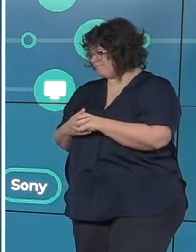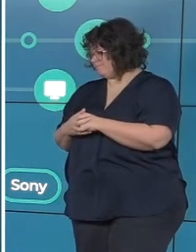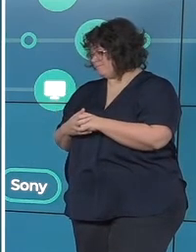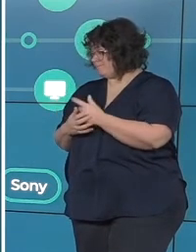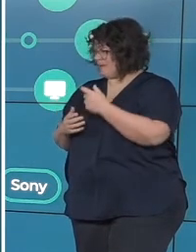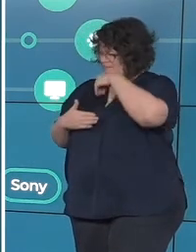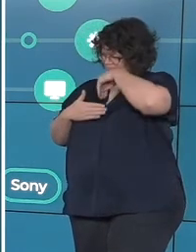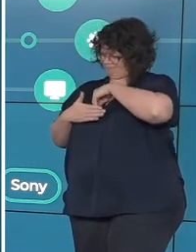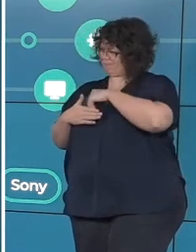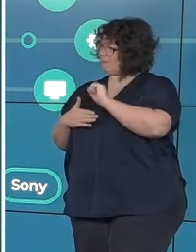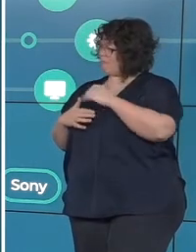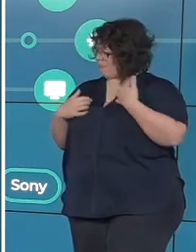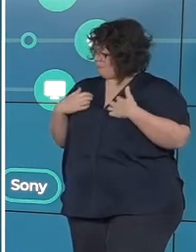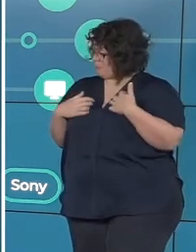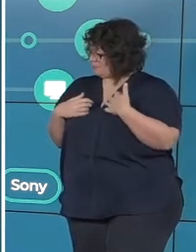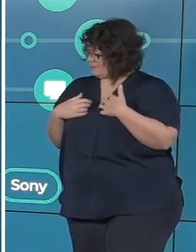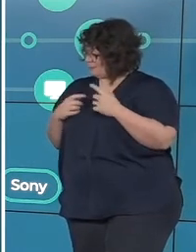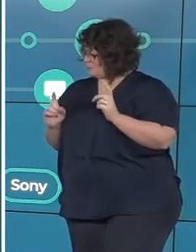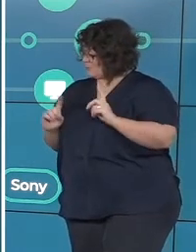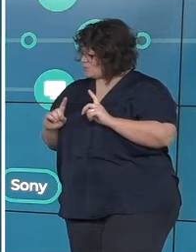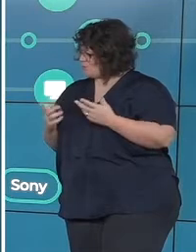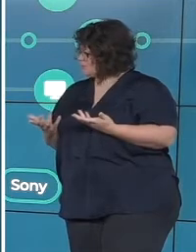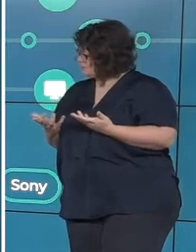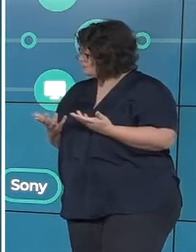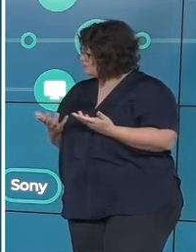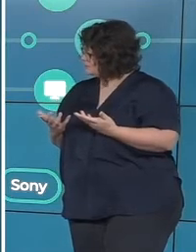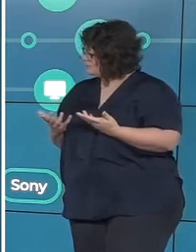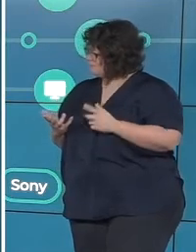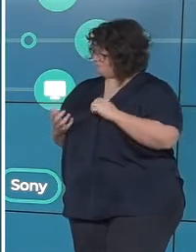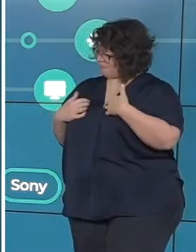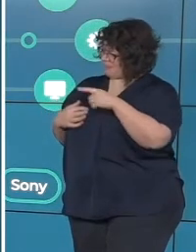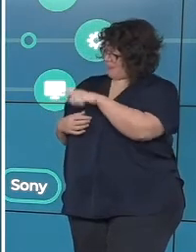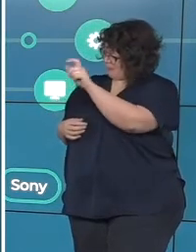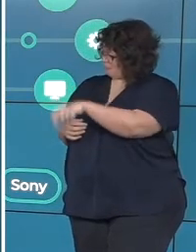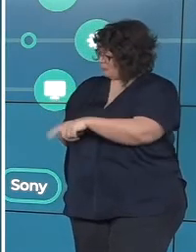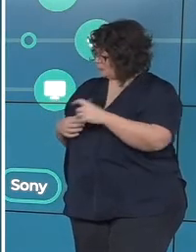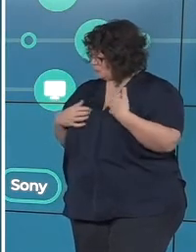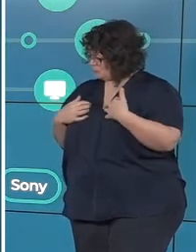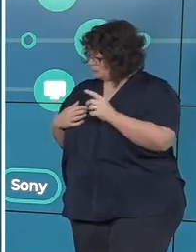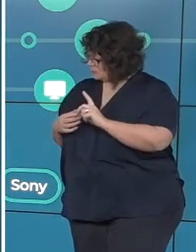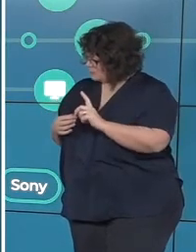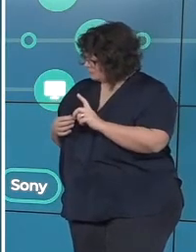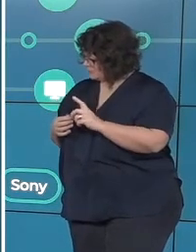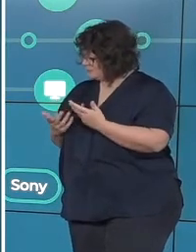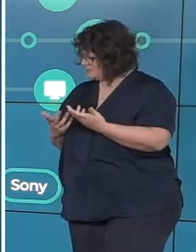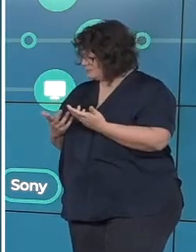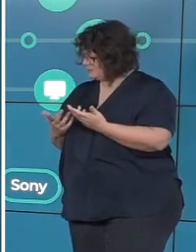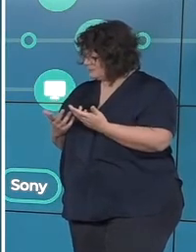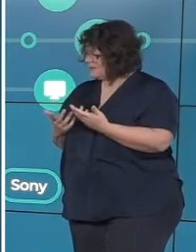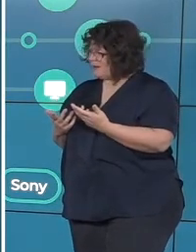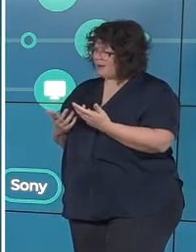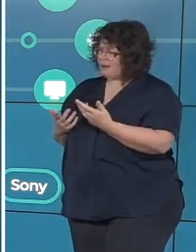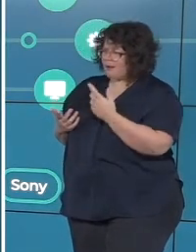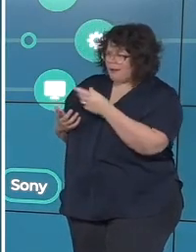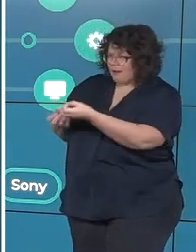that element about them that you can tell they want to do more, they want to do good in how they look at it. And it may be that they have a personal